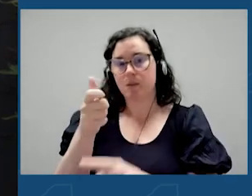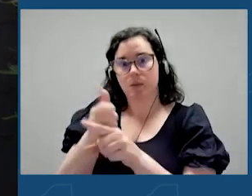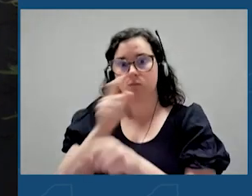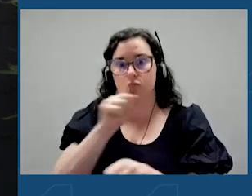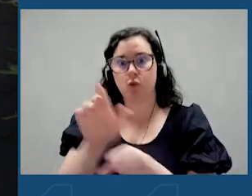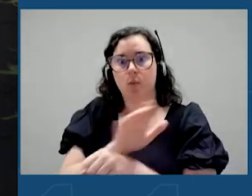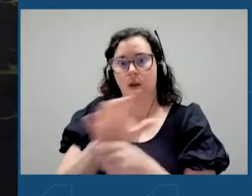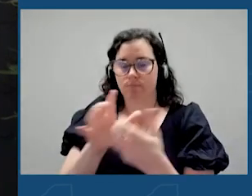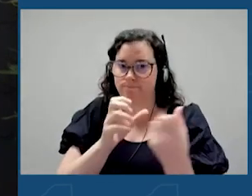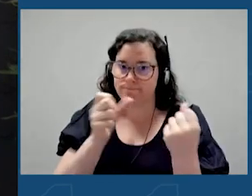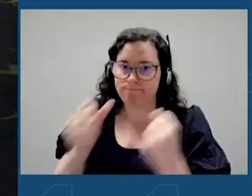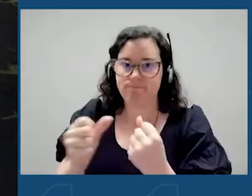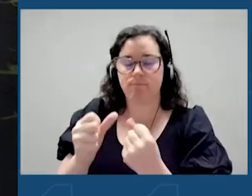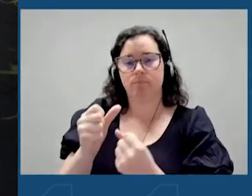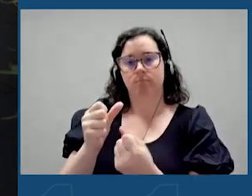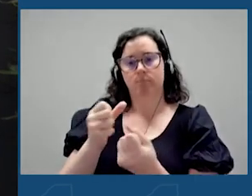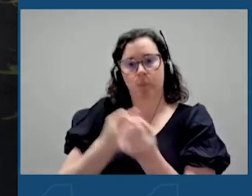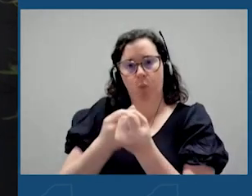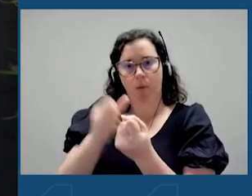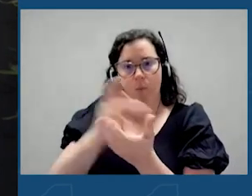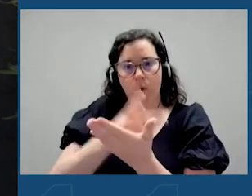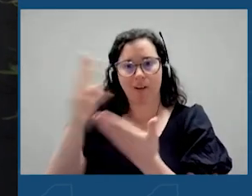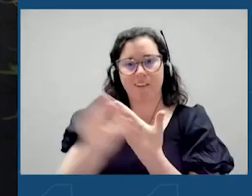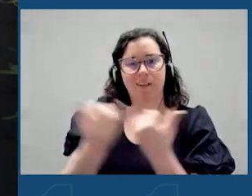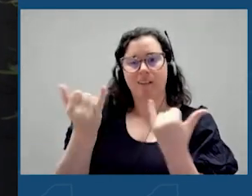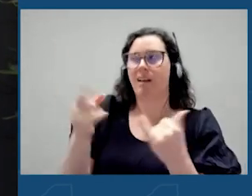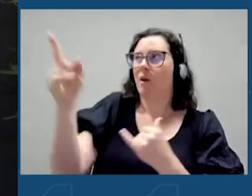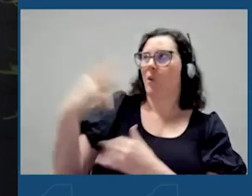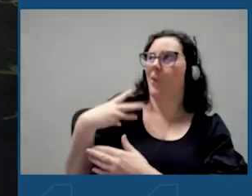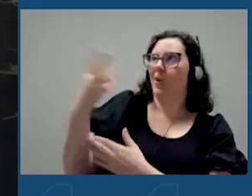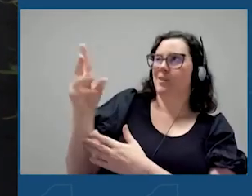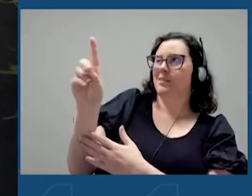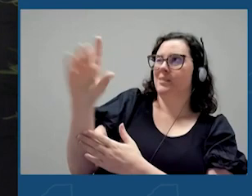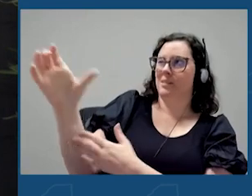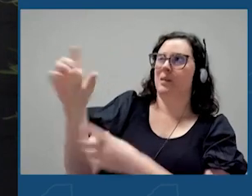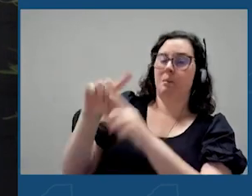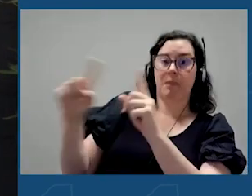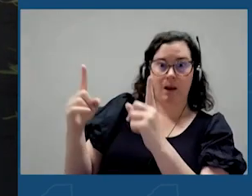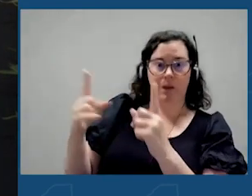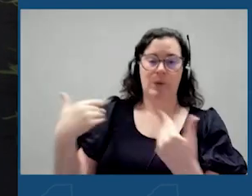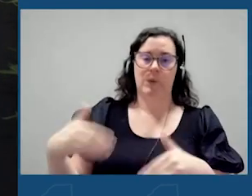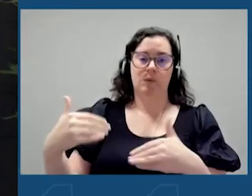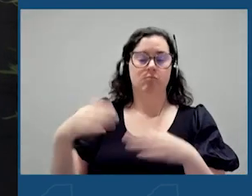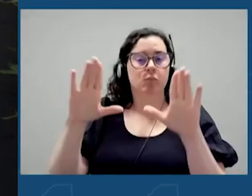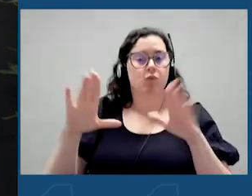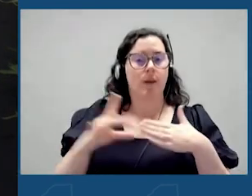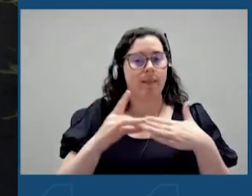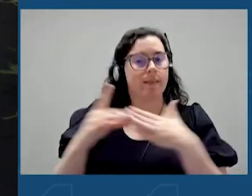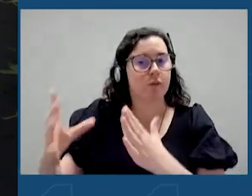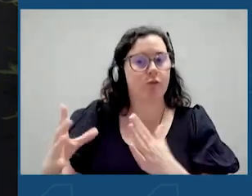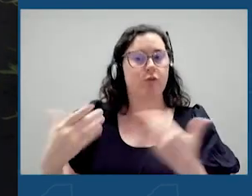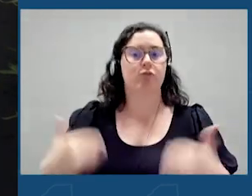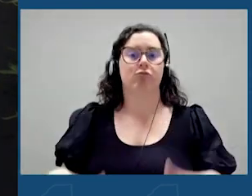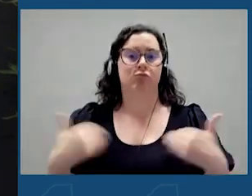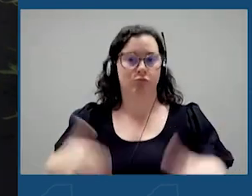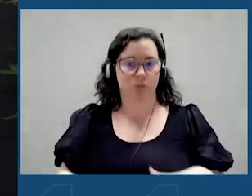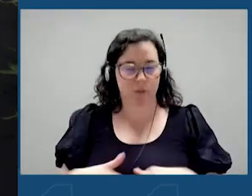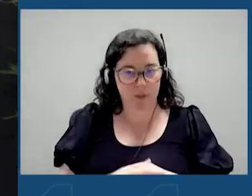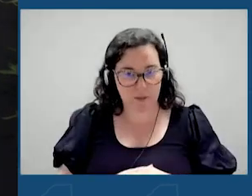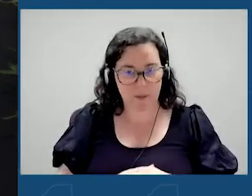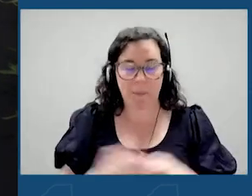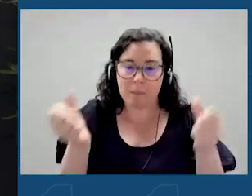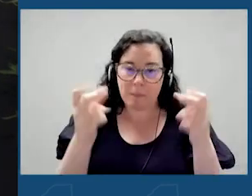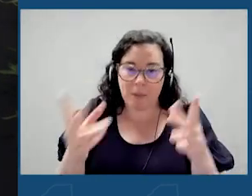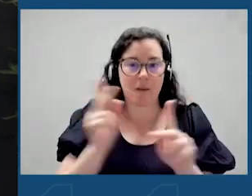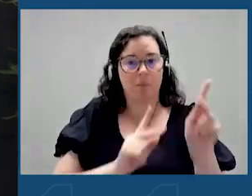business in Washington for us, but what a great leader he is as well. And so it's just so many people made it happen, and